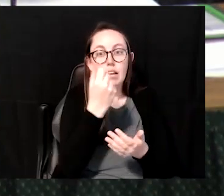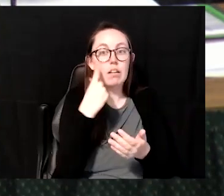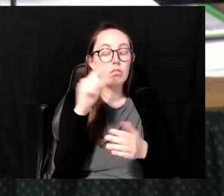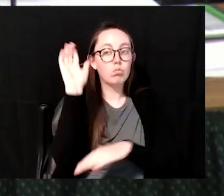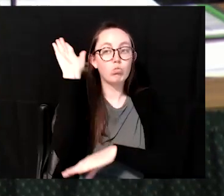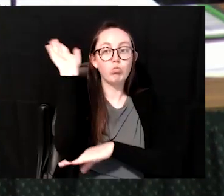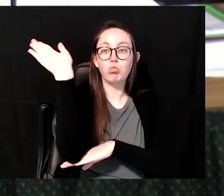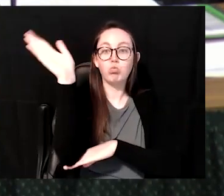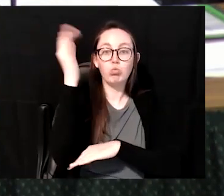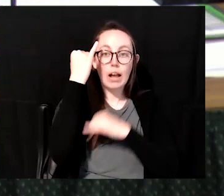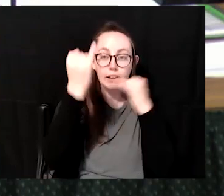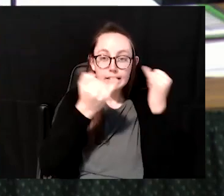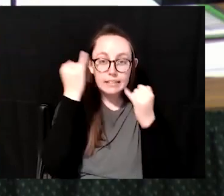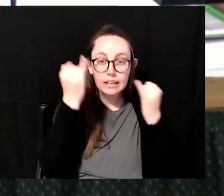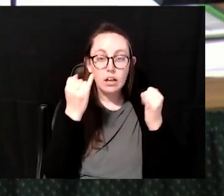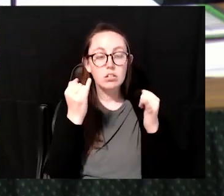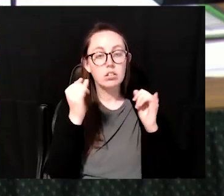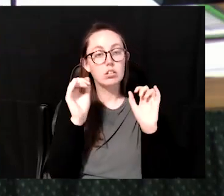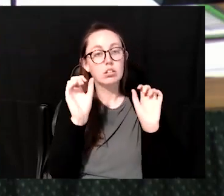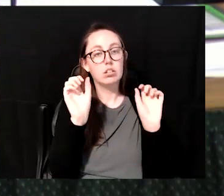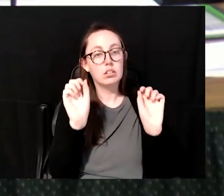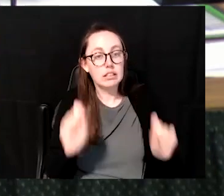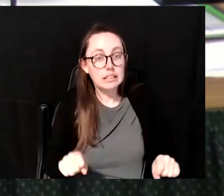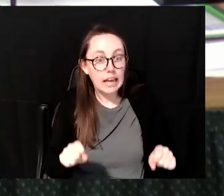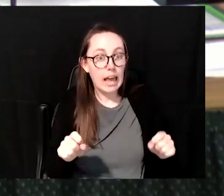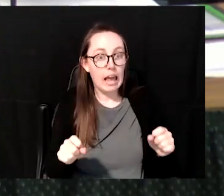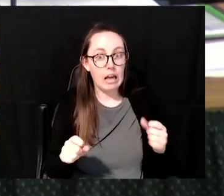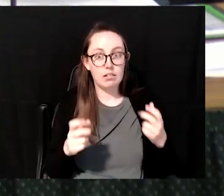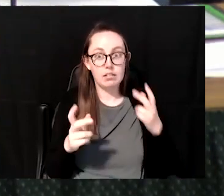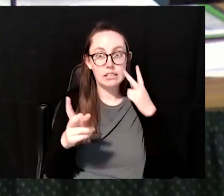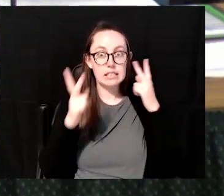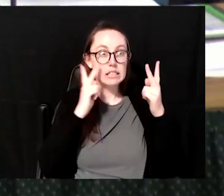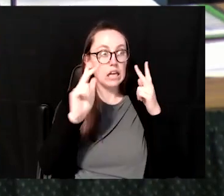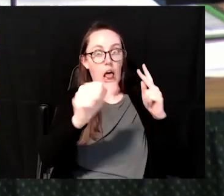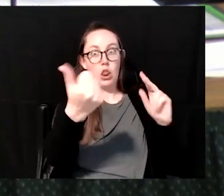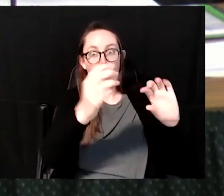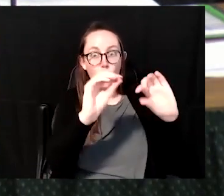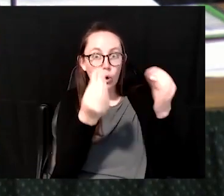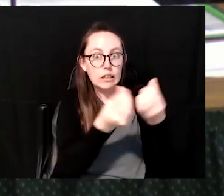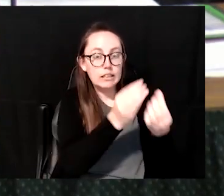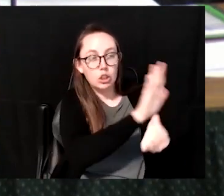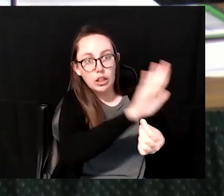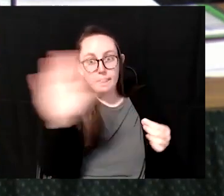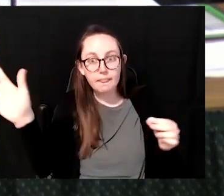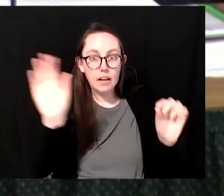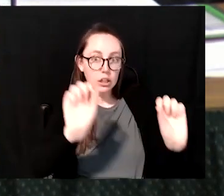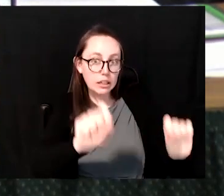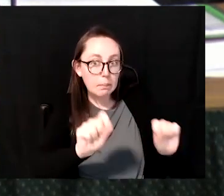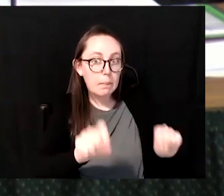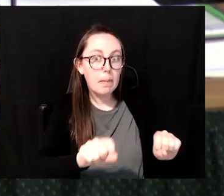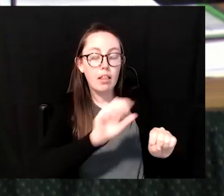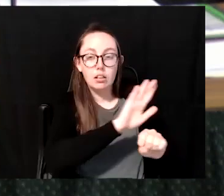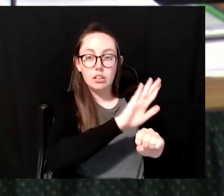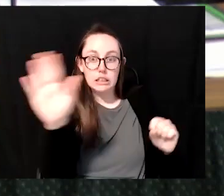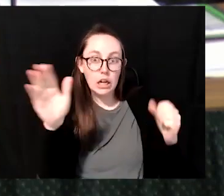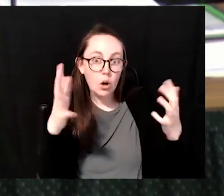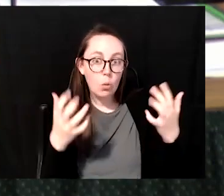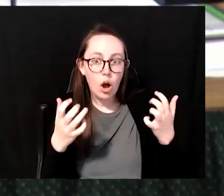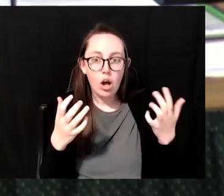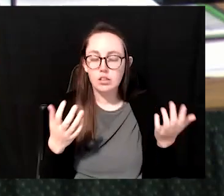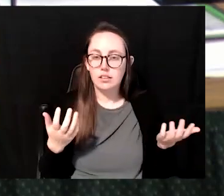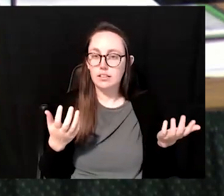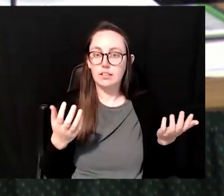to see what they're capable of and we'll never know unless we ask and so I support his suggestion